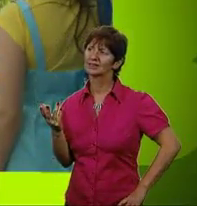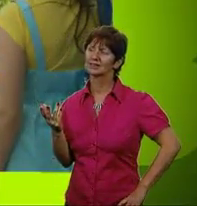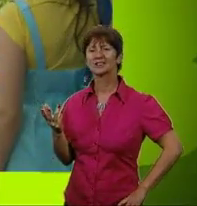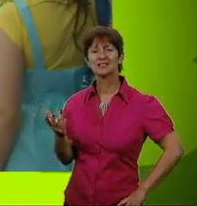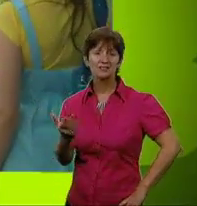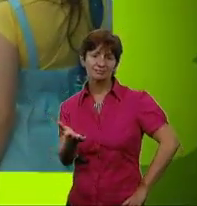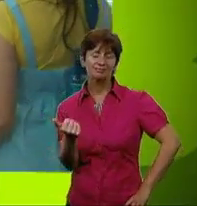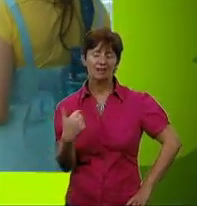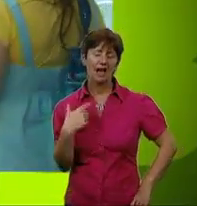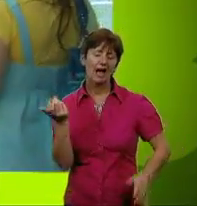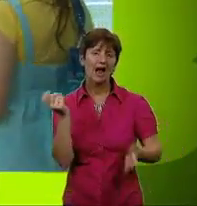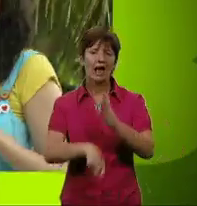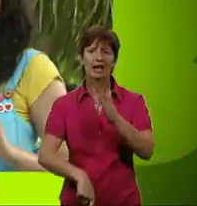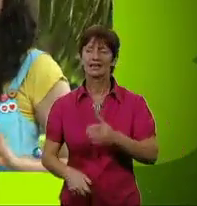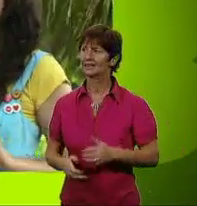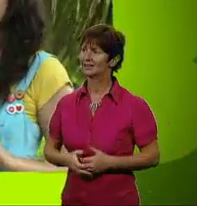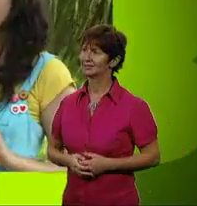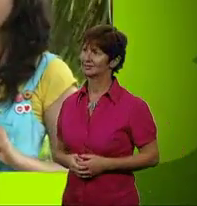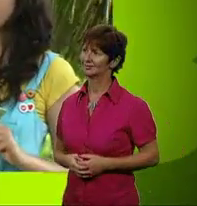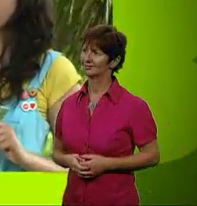I changed my mind. I'll buy it.